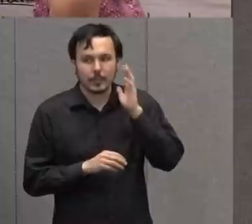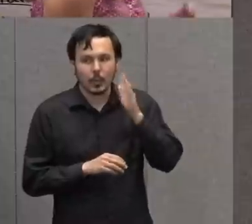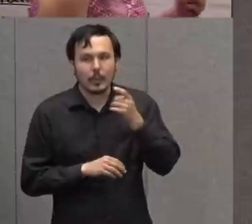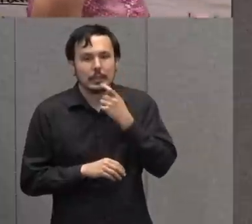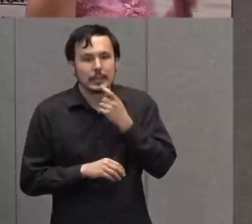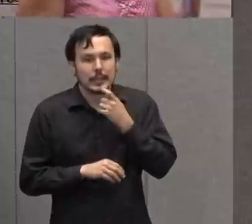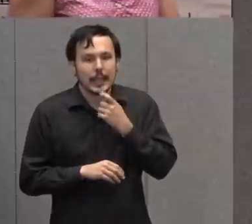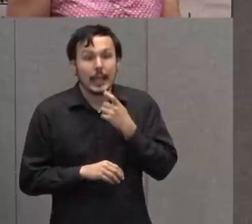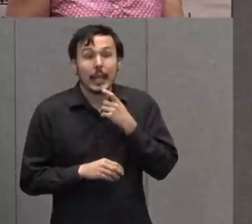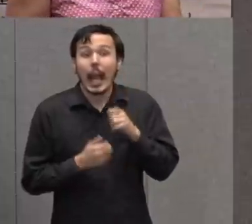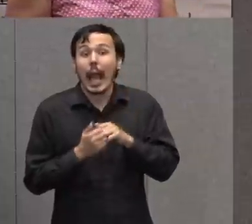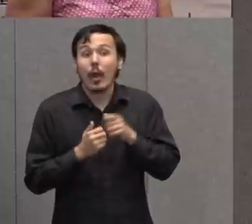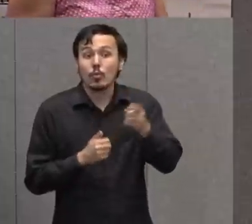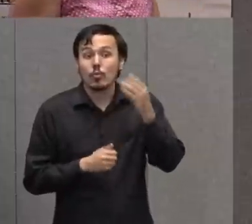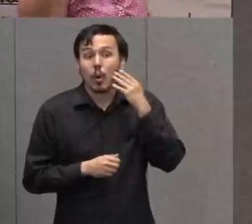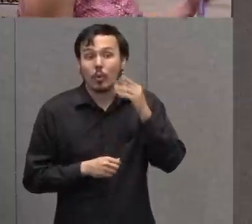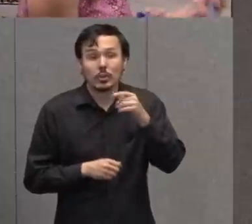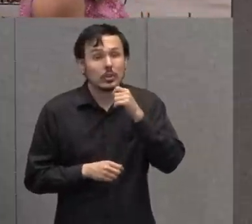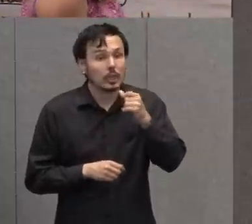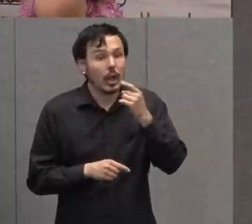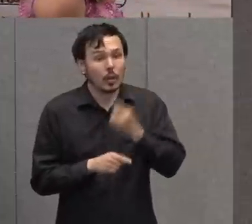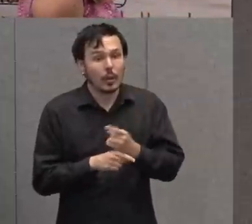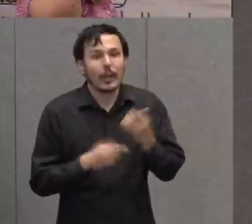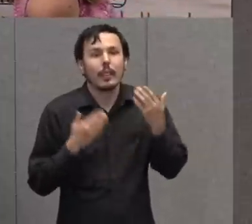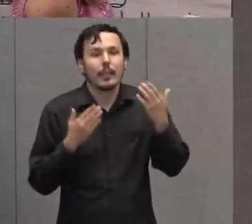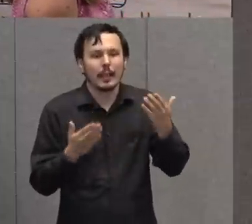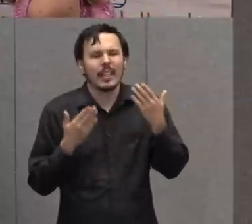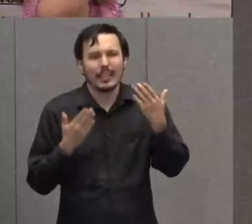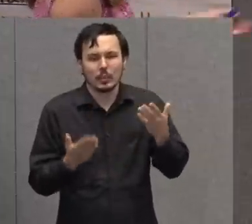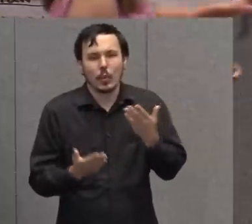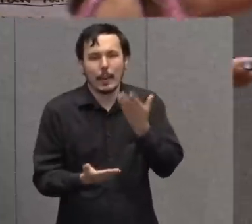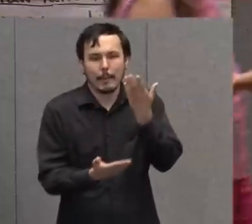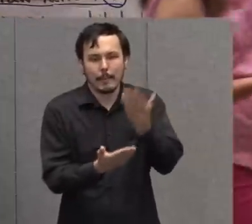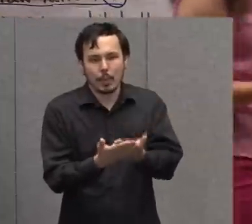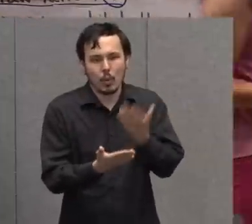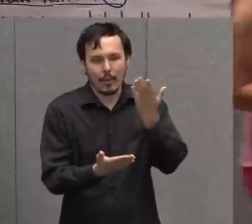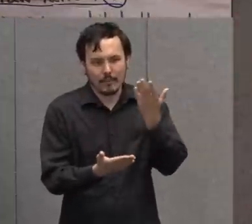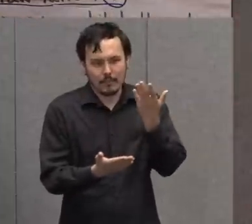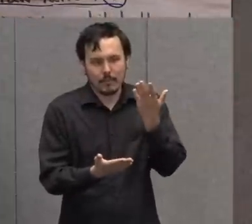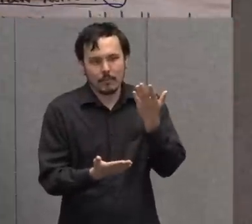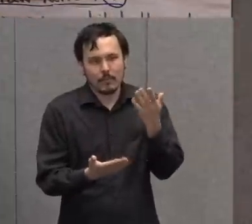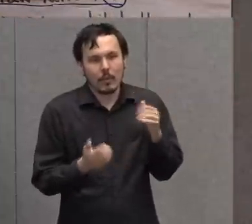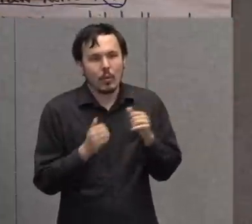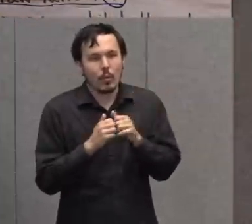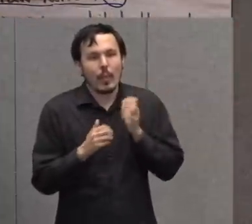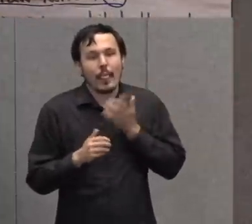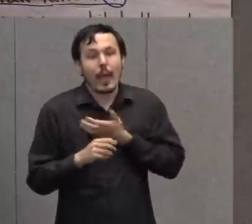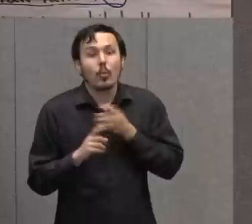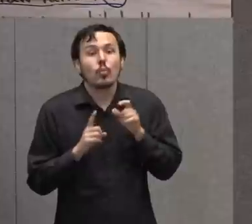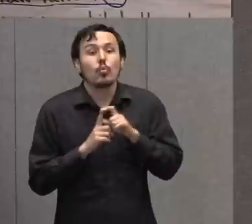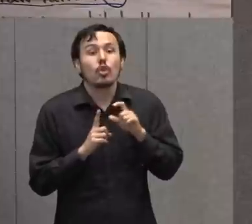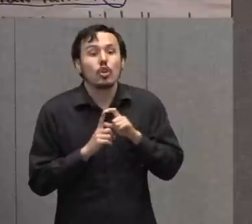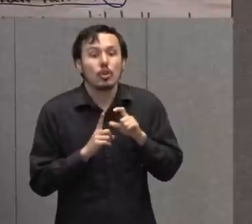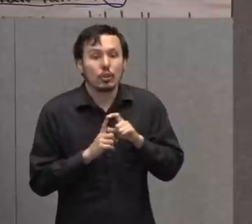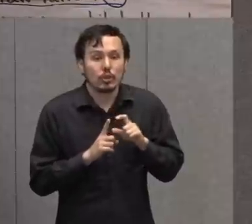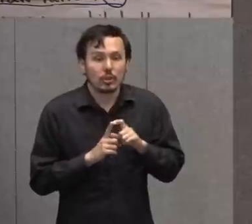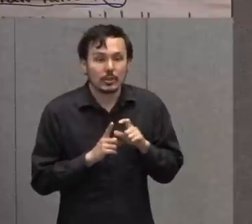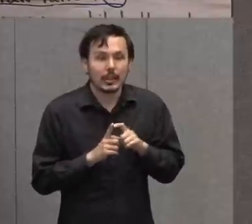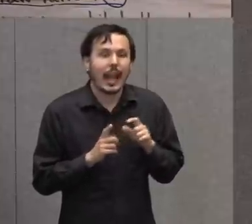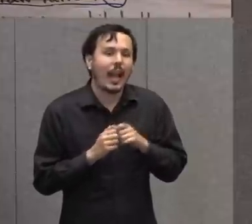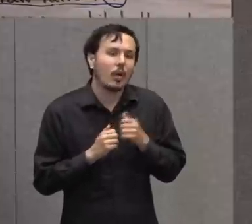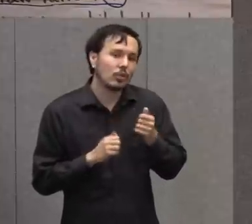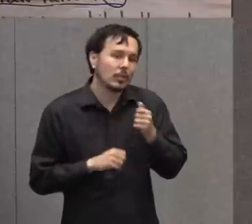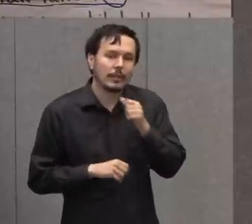know she is not correct? So let's go ahead and prove with our words how she is